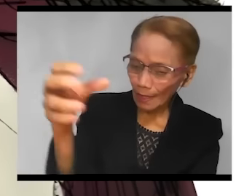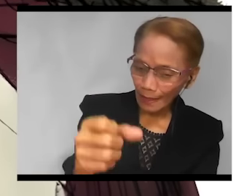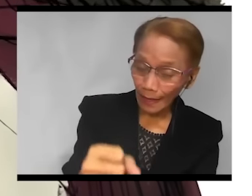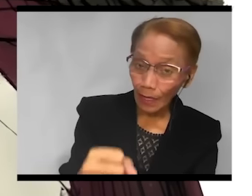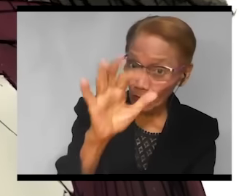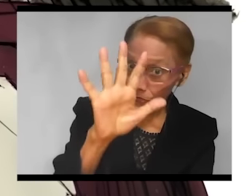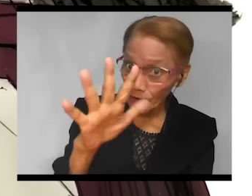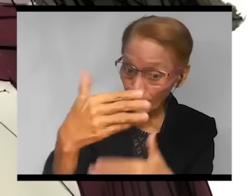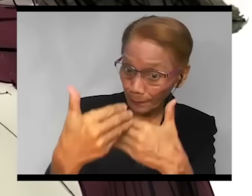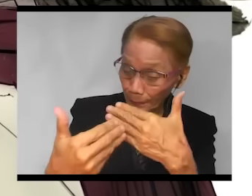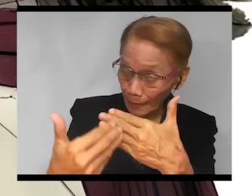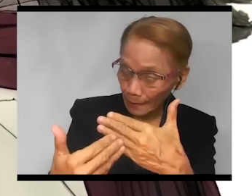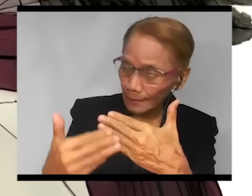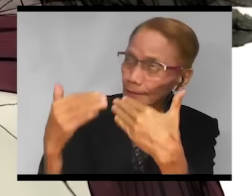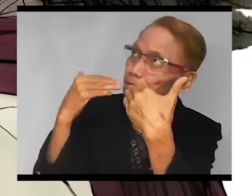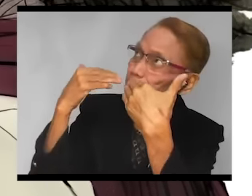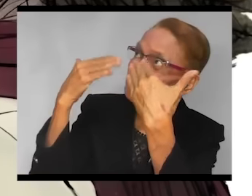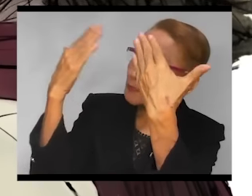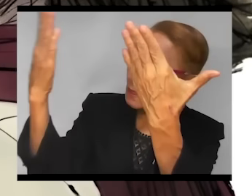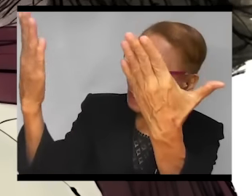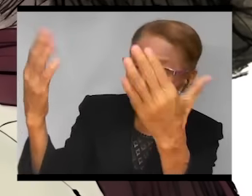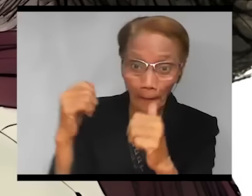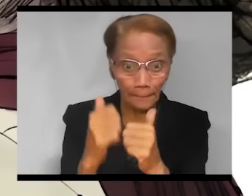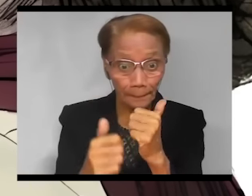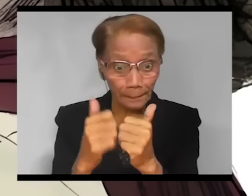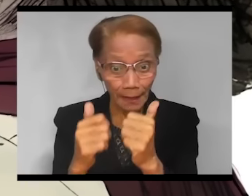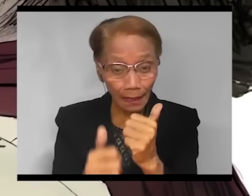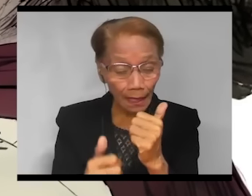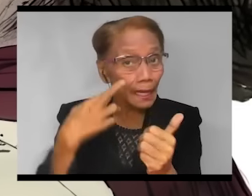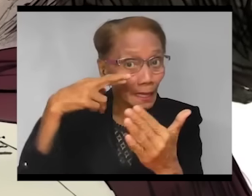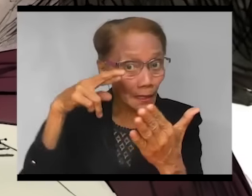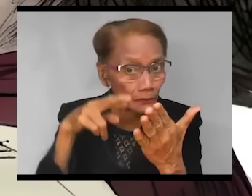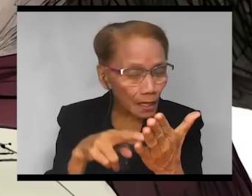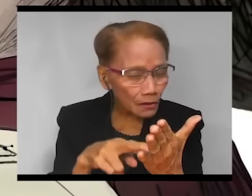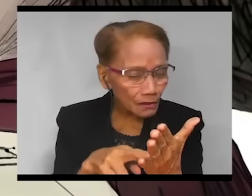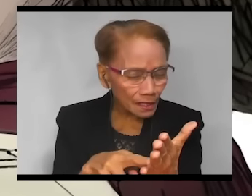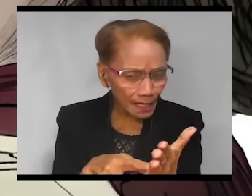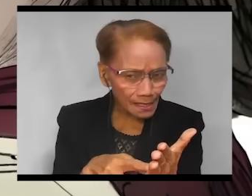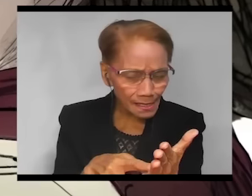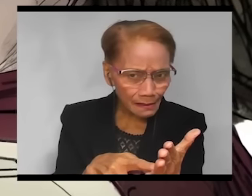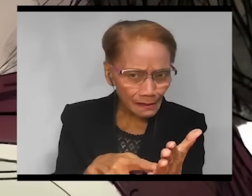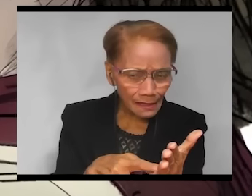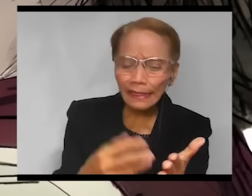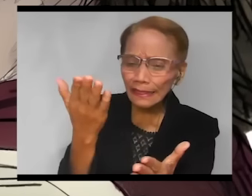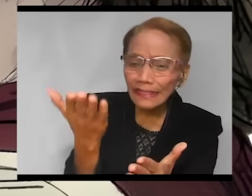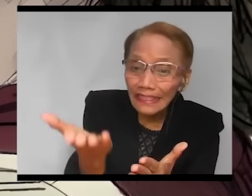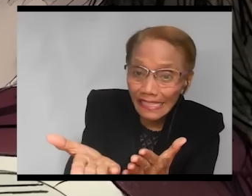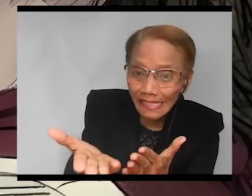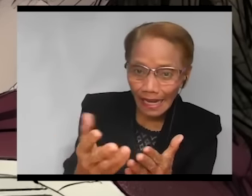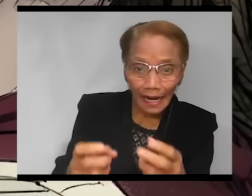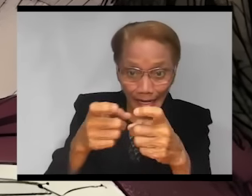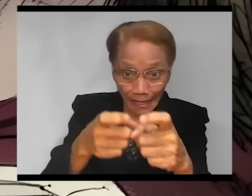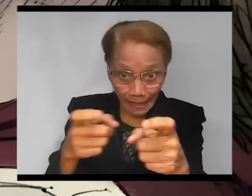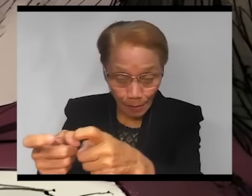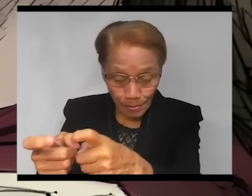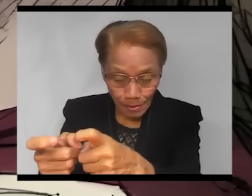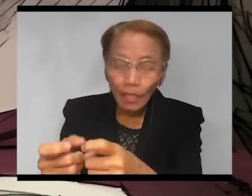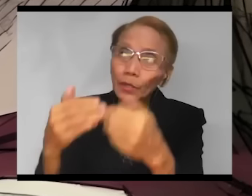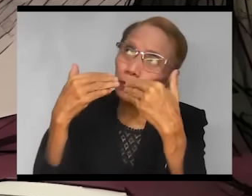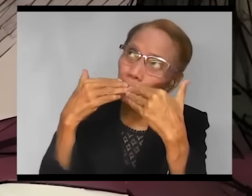gave thanks, meaning he recognized these are gifts. You give